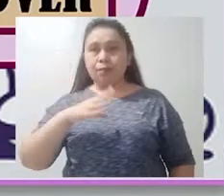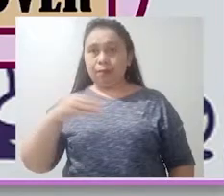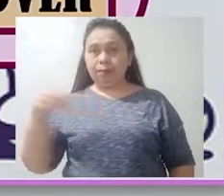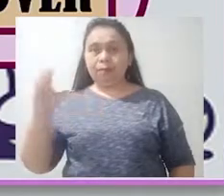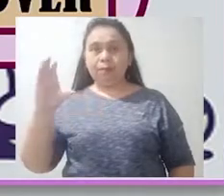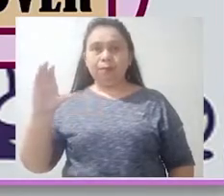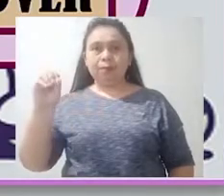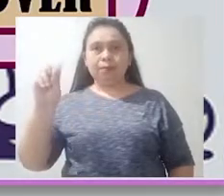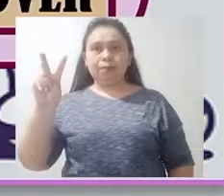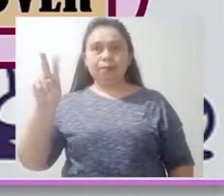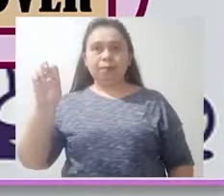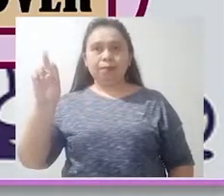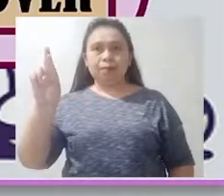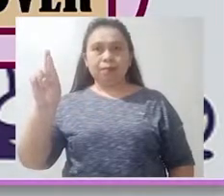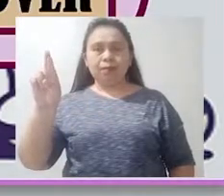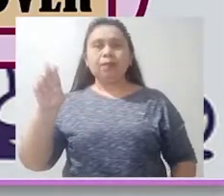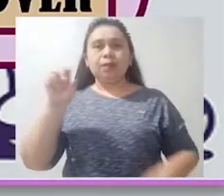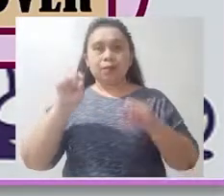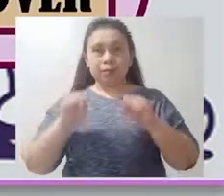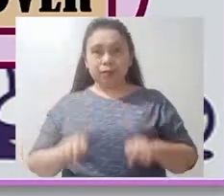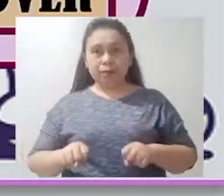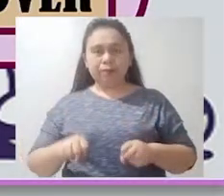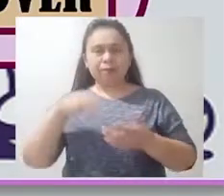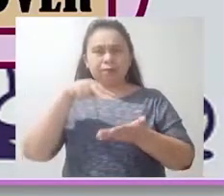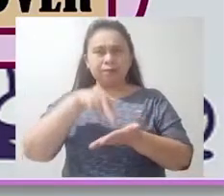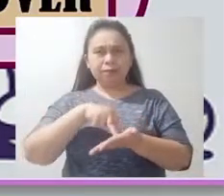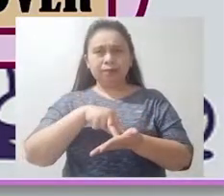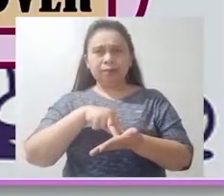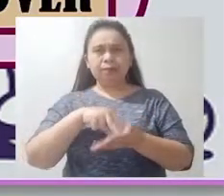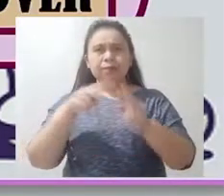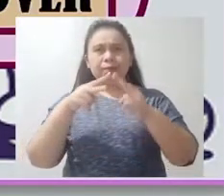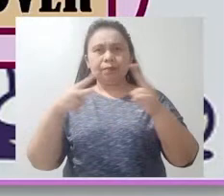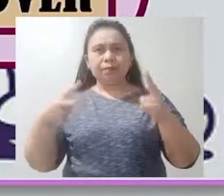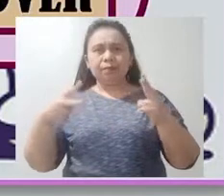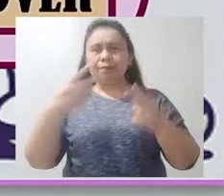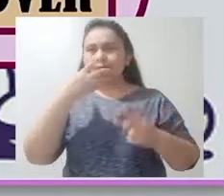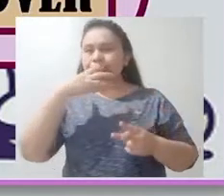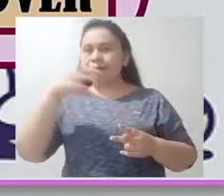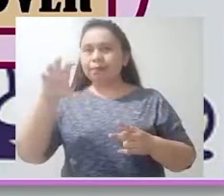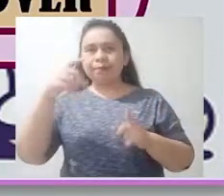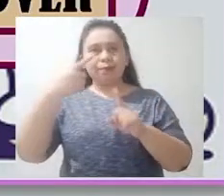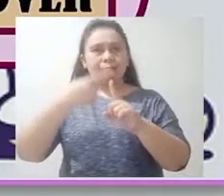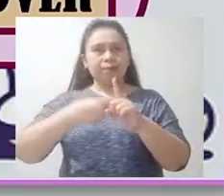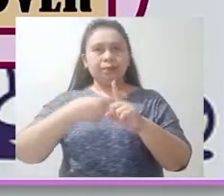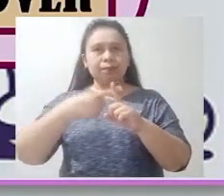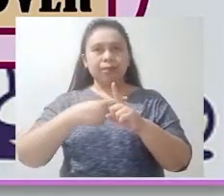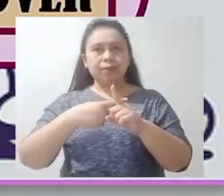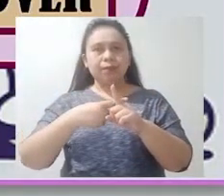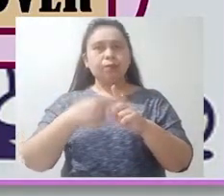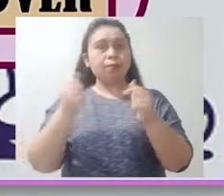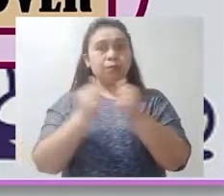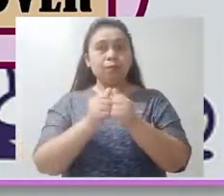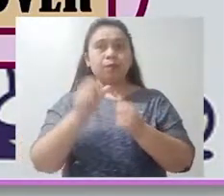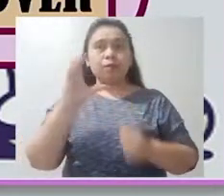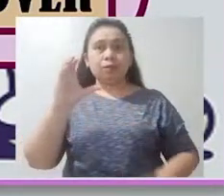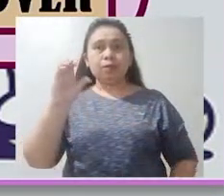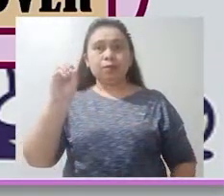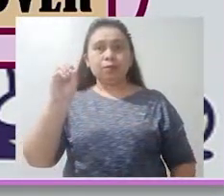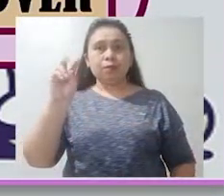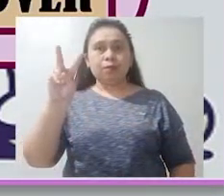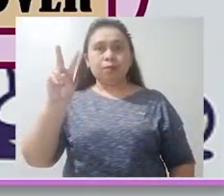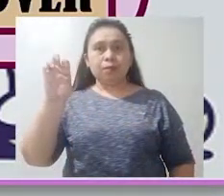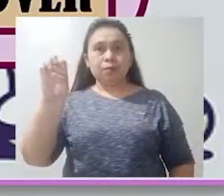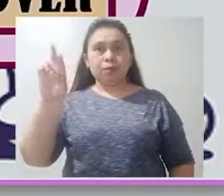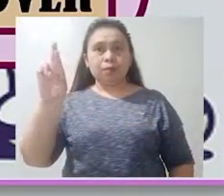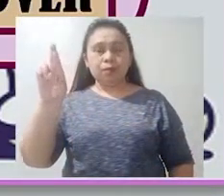ceramic container capable of withstanding extreme temperatures, while the cover is designed